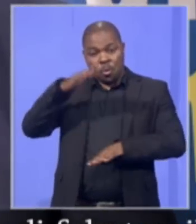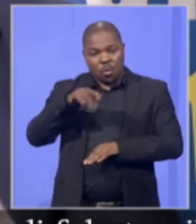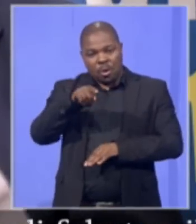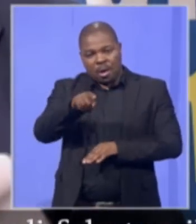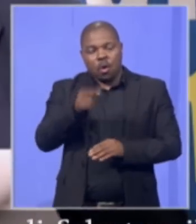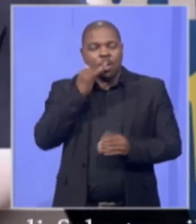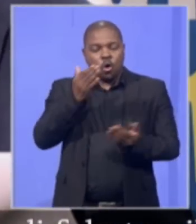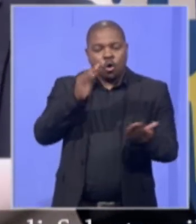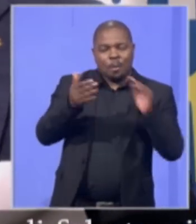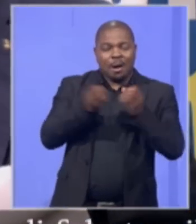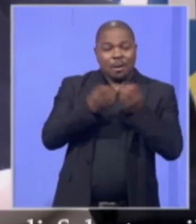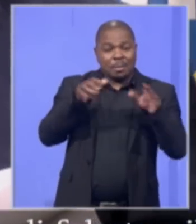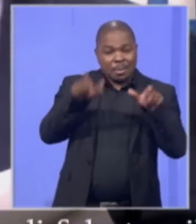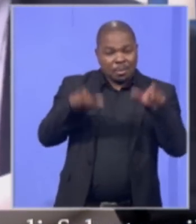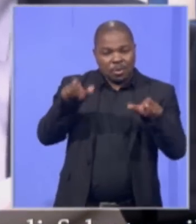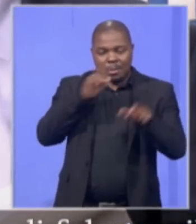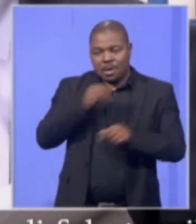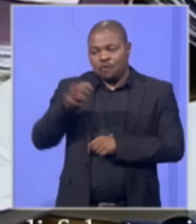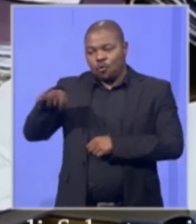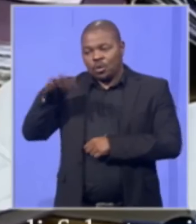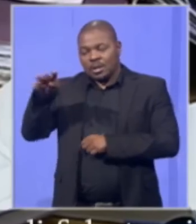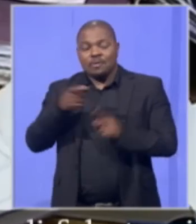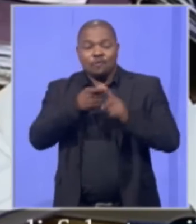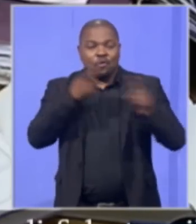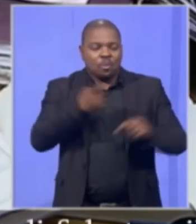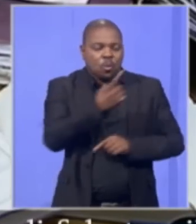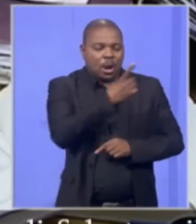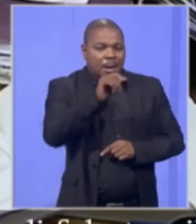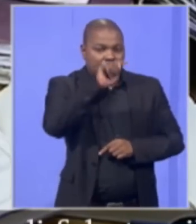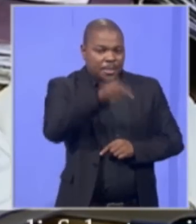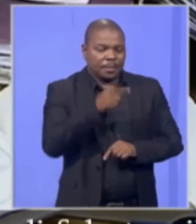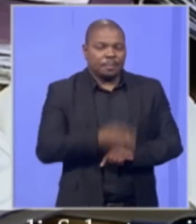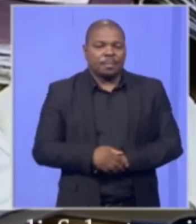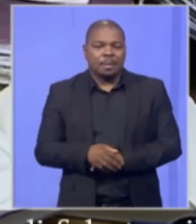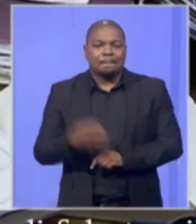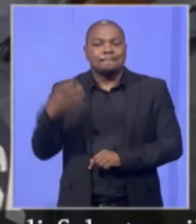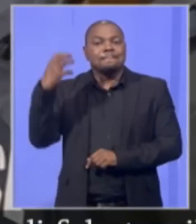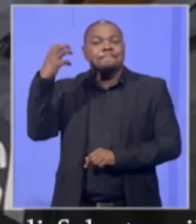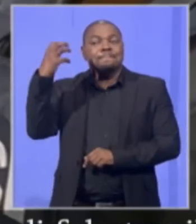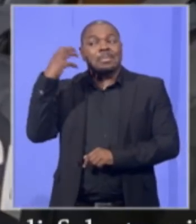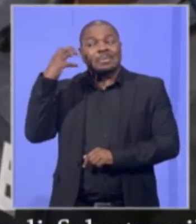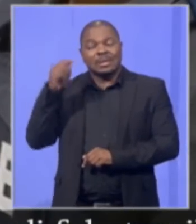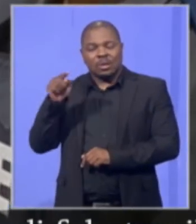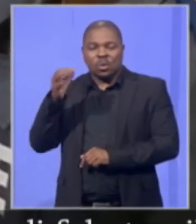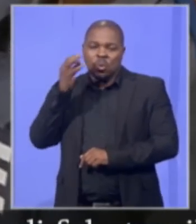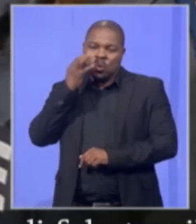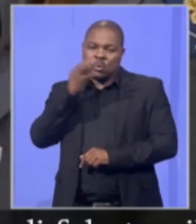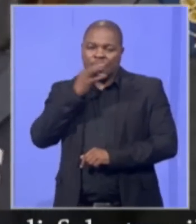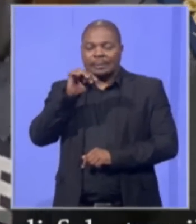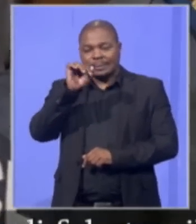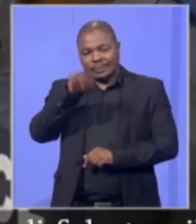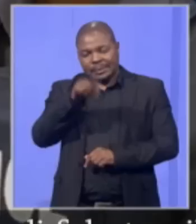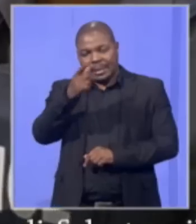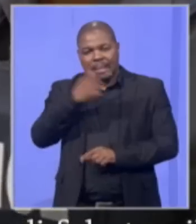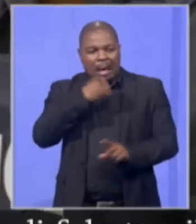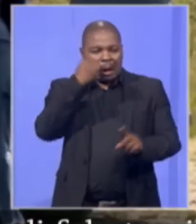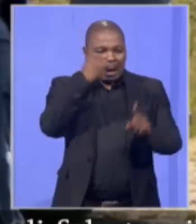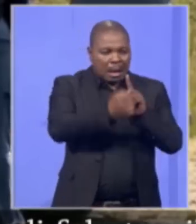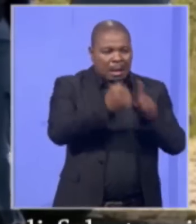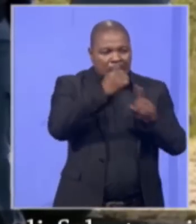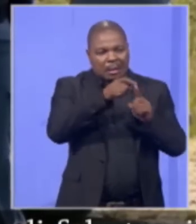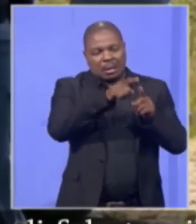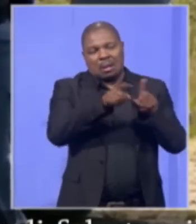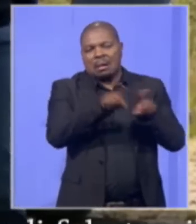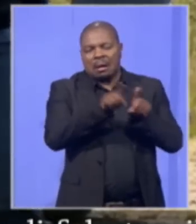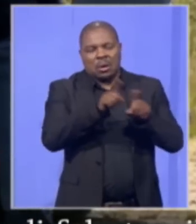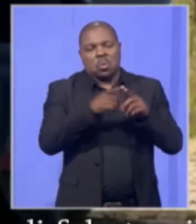Gauteng, which has 14 per 100,000. Tona Mchunu a re le fa dipalopalo tsa bosenyi jwa polao di bontsha fa e le